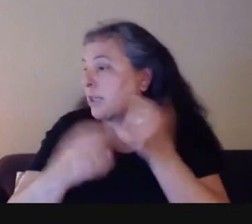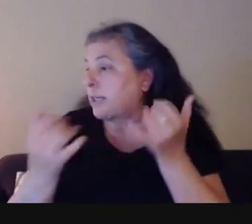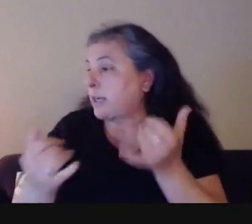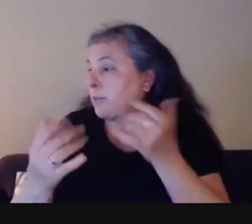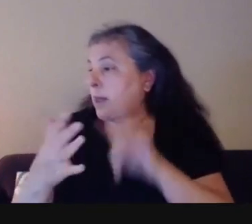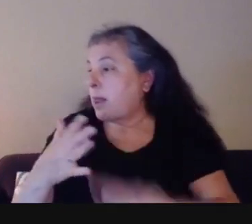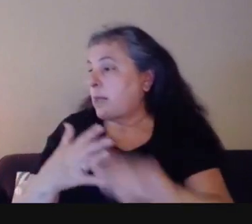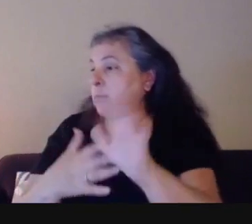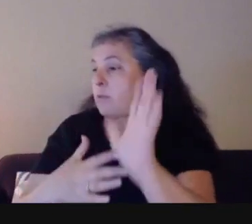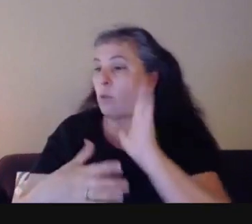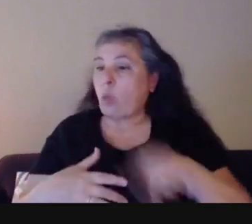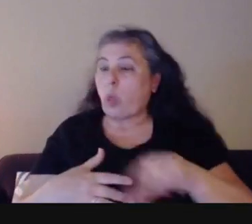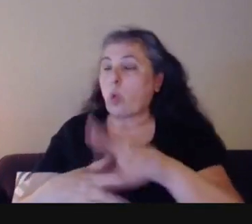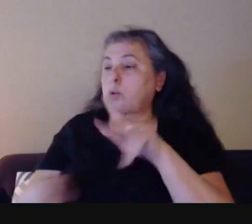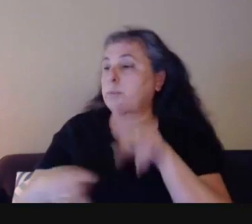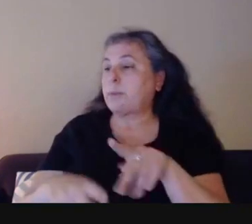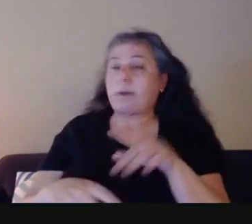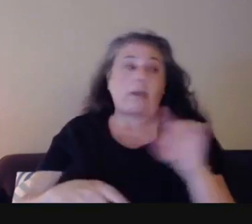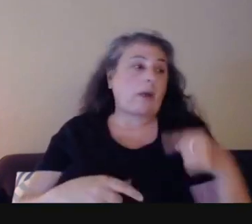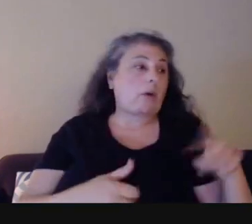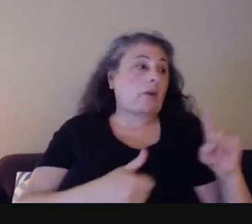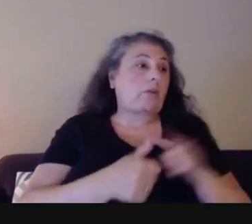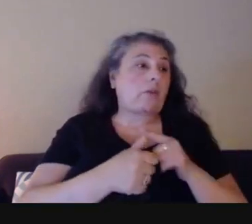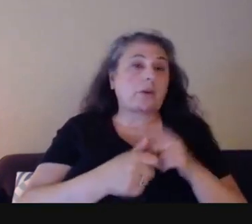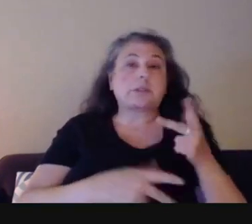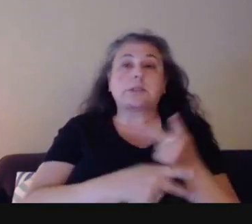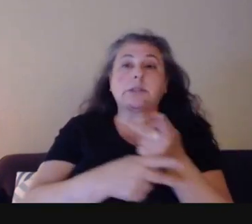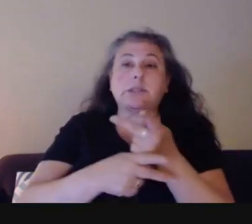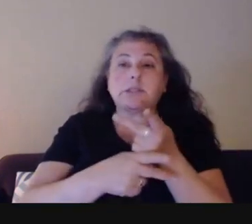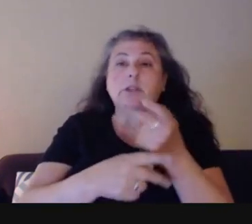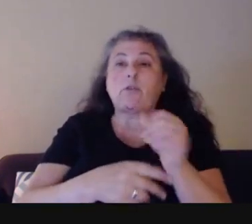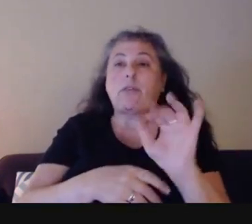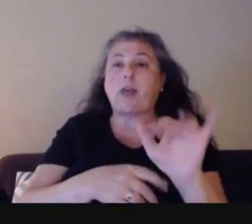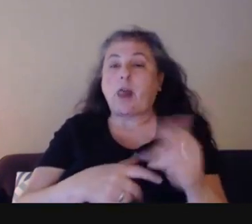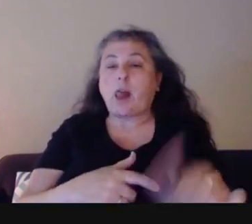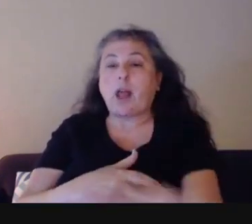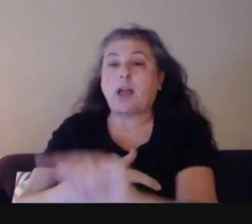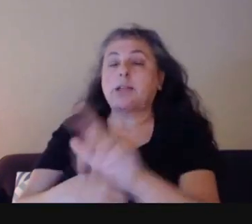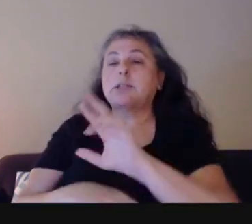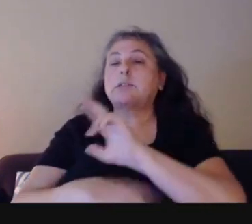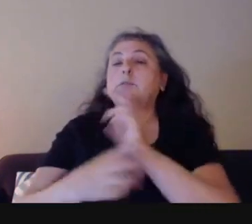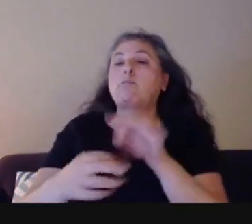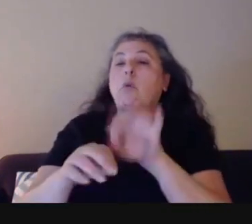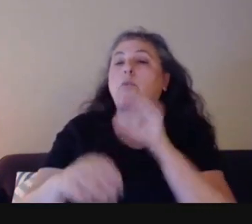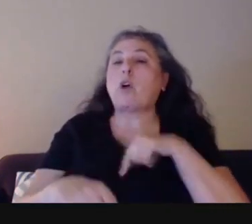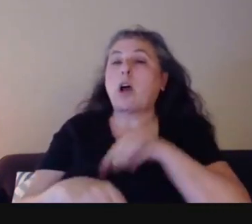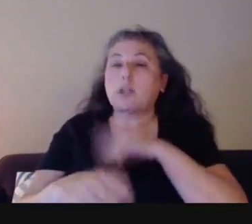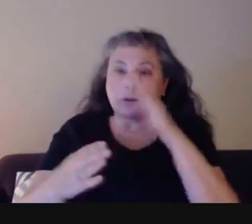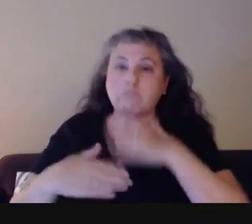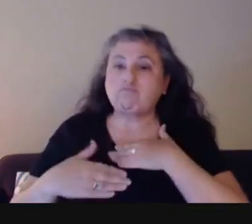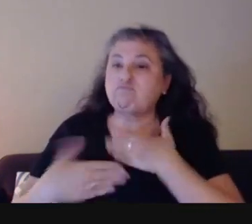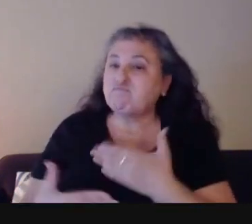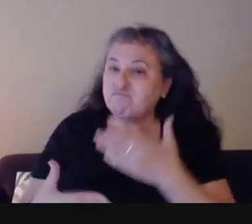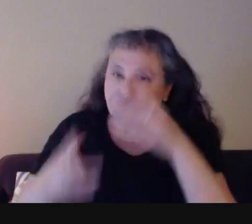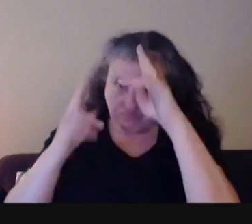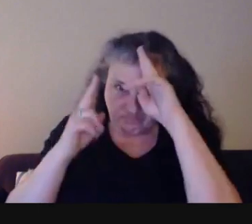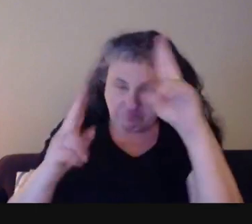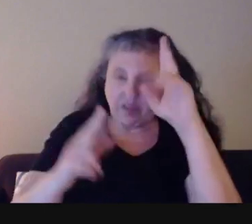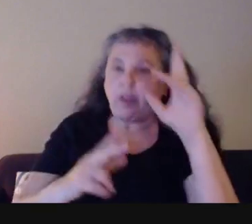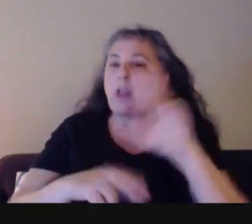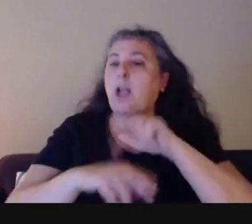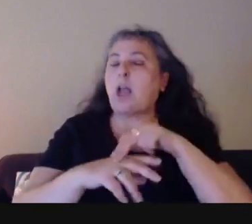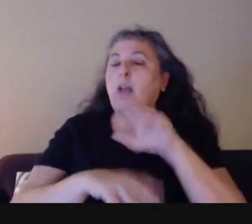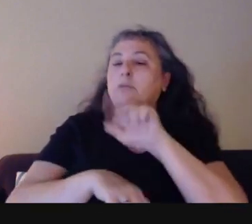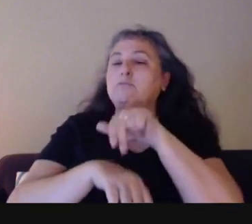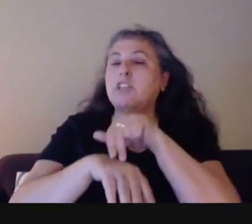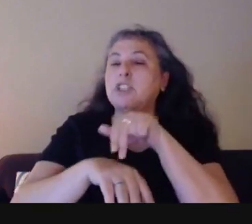previously mentioned, and that they were the first stewards of the land. It's necessary for us to acknowledge these Native nations, to work with them, and to